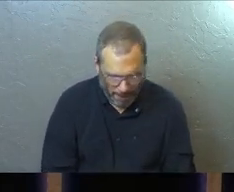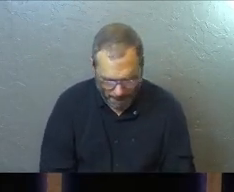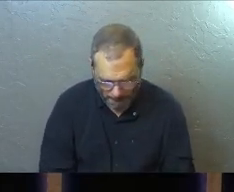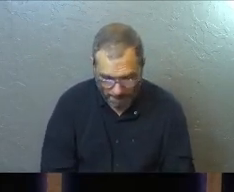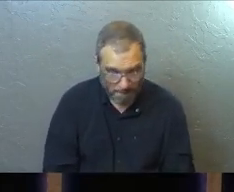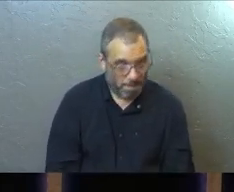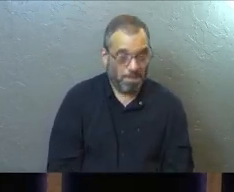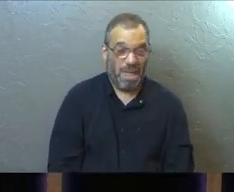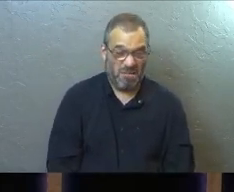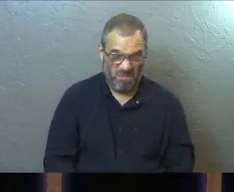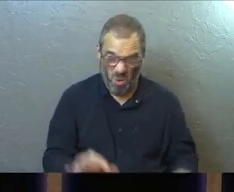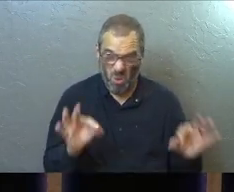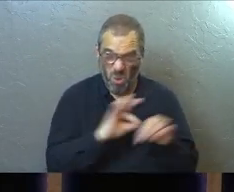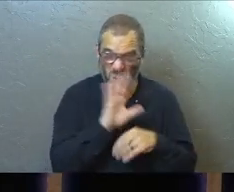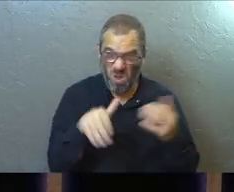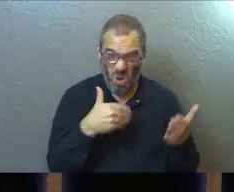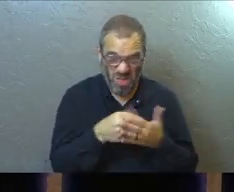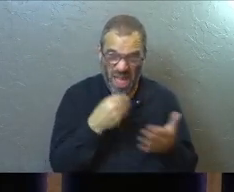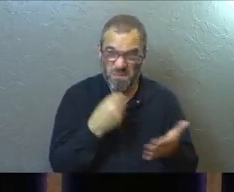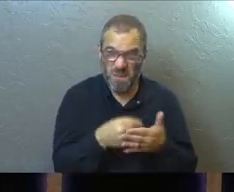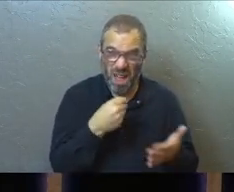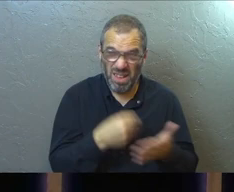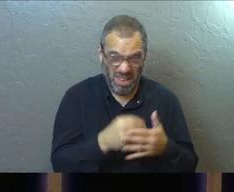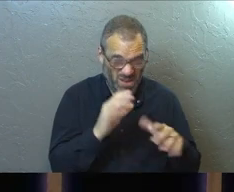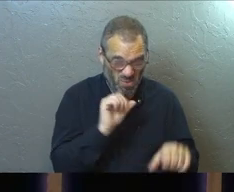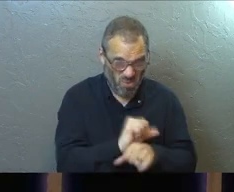And I don't know that she's worth all that.